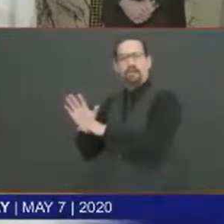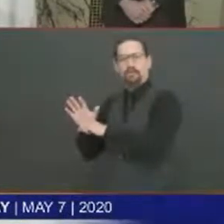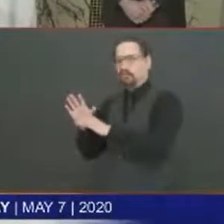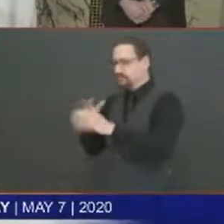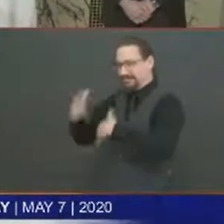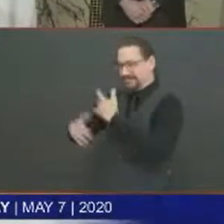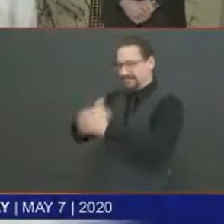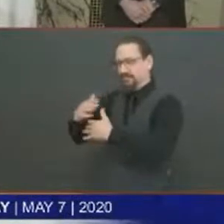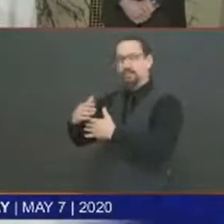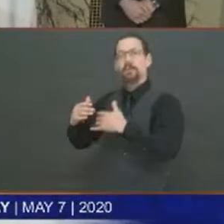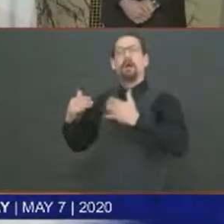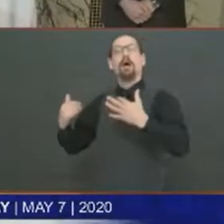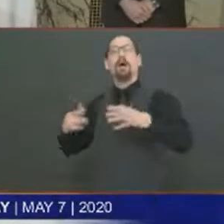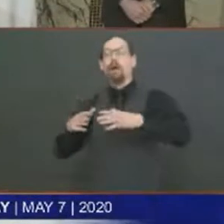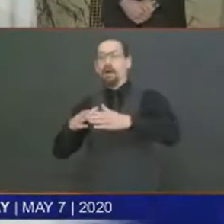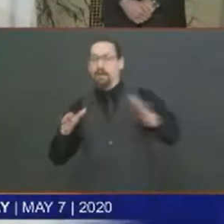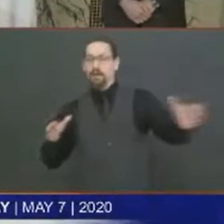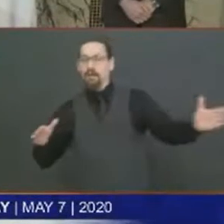will also get your jobs back.